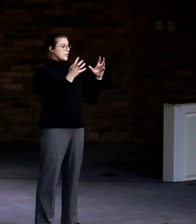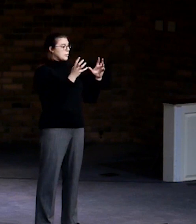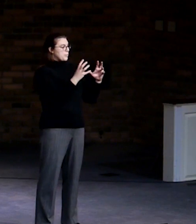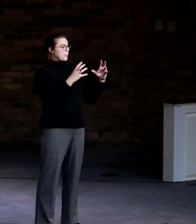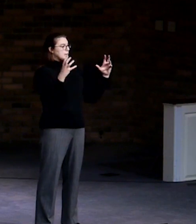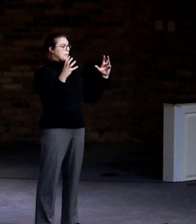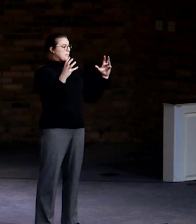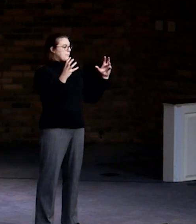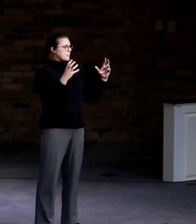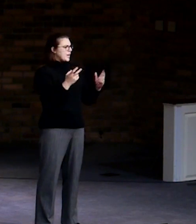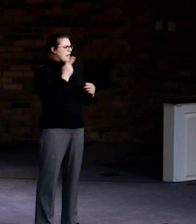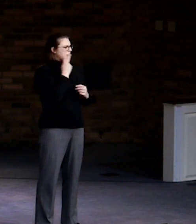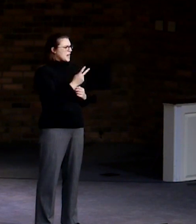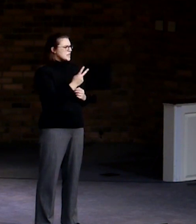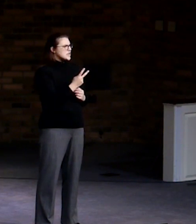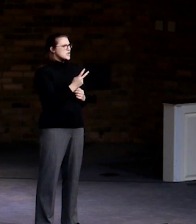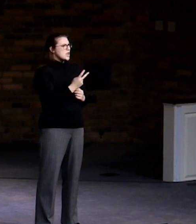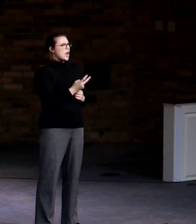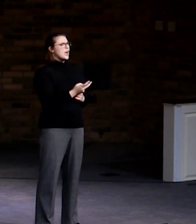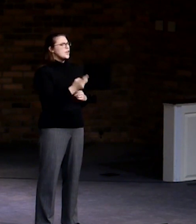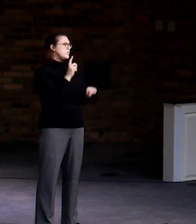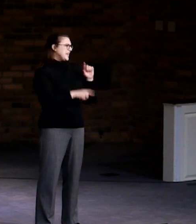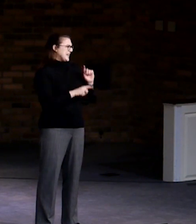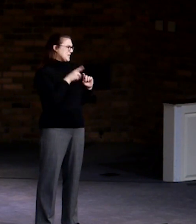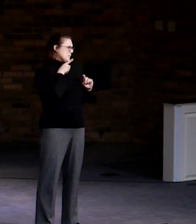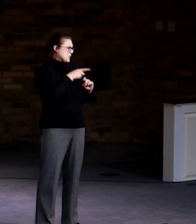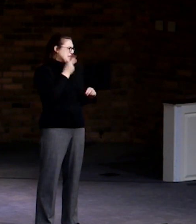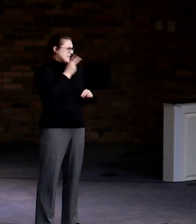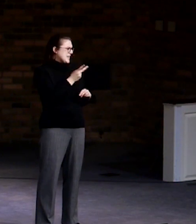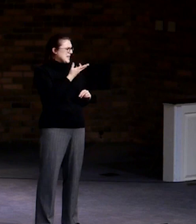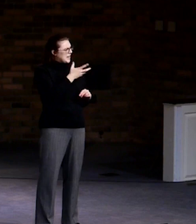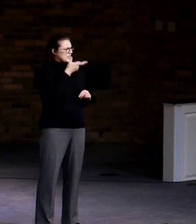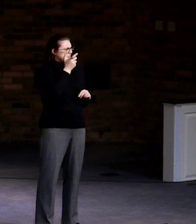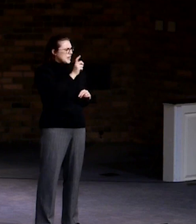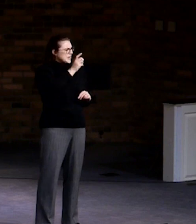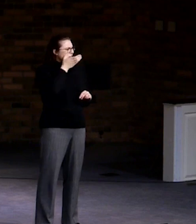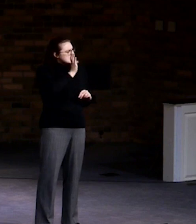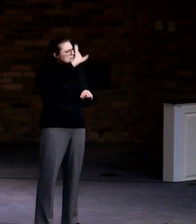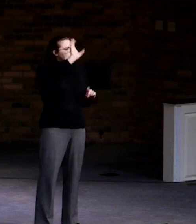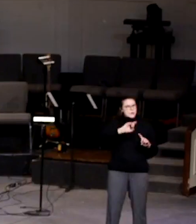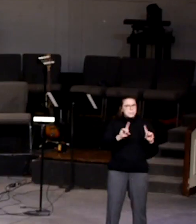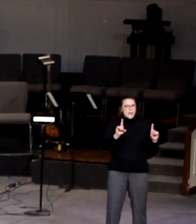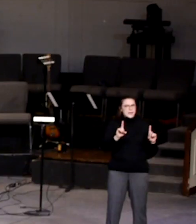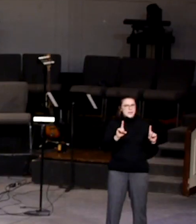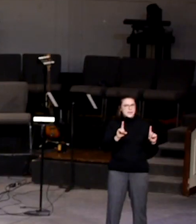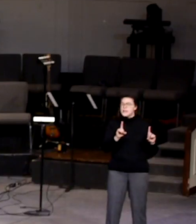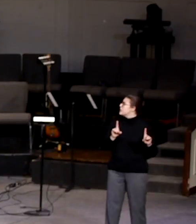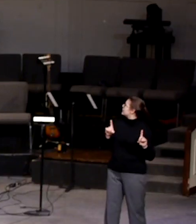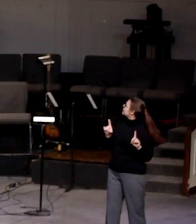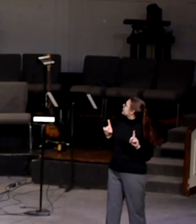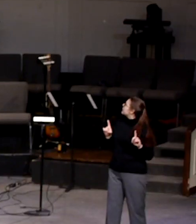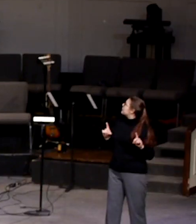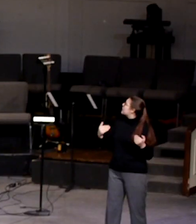And what I saw was 2 walls at a right angle. I know you can't quite see that because it kind of looks like the sun up there, But these walls had